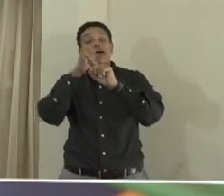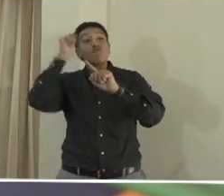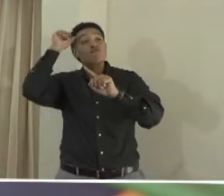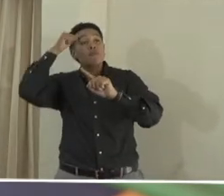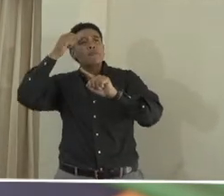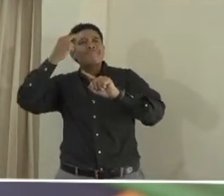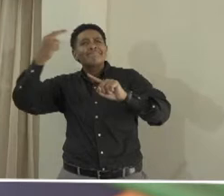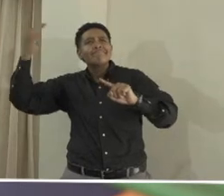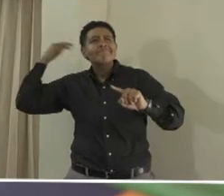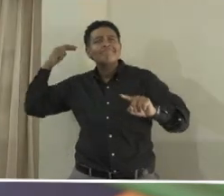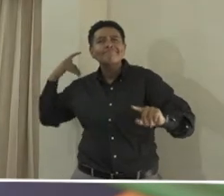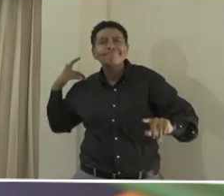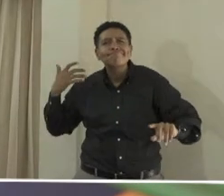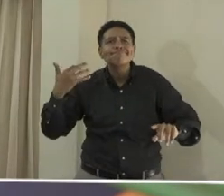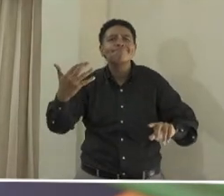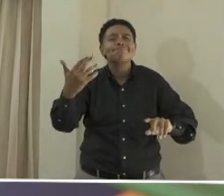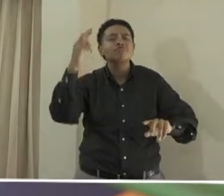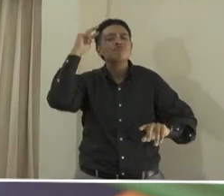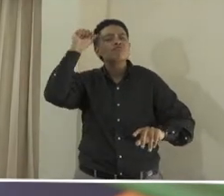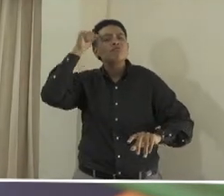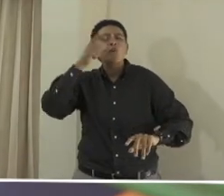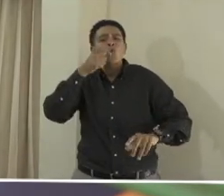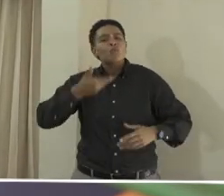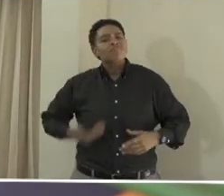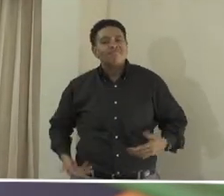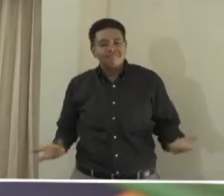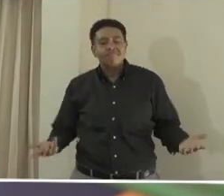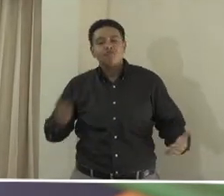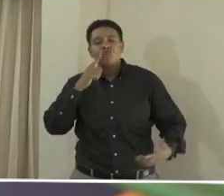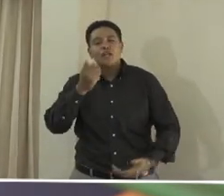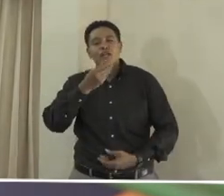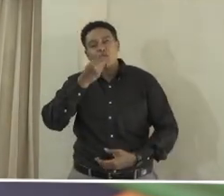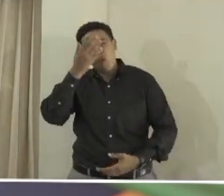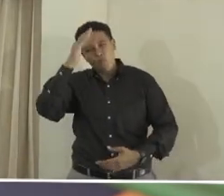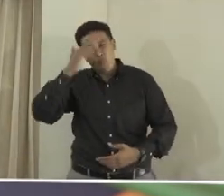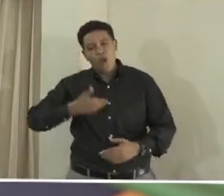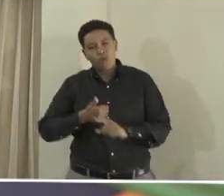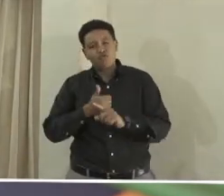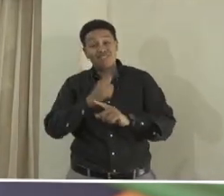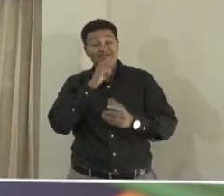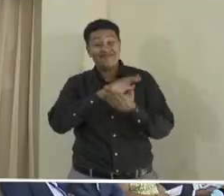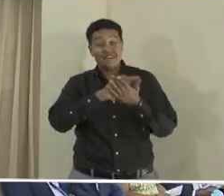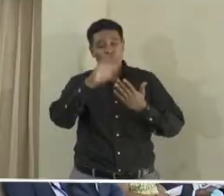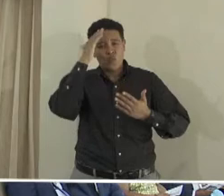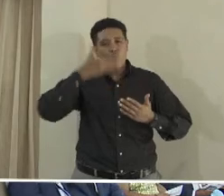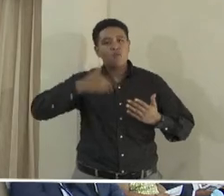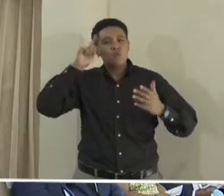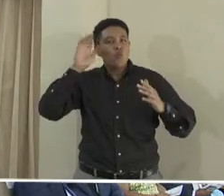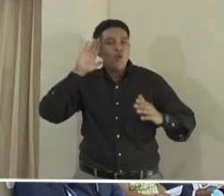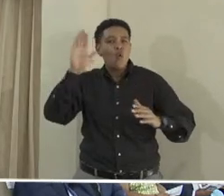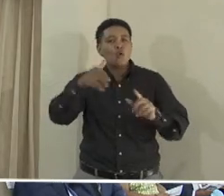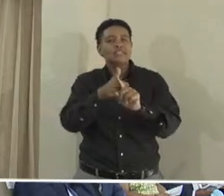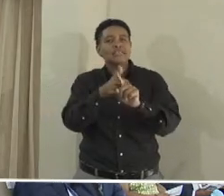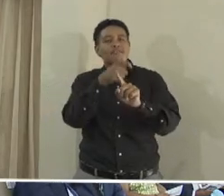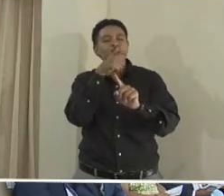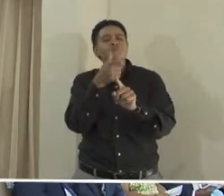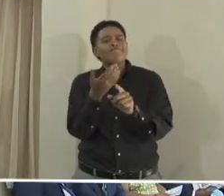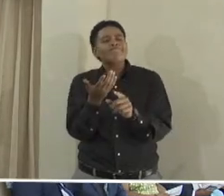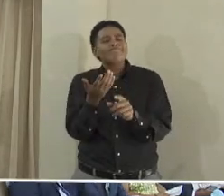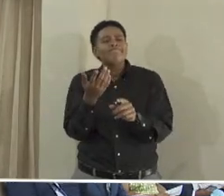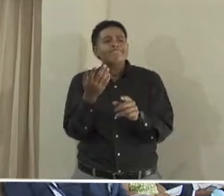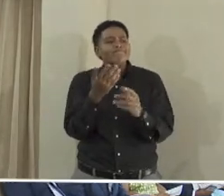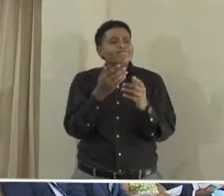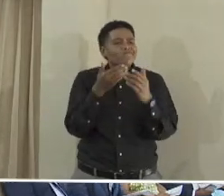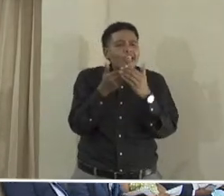we are. A warm welcome, kind welcome to everyone who has come from